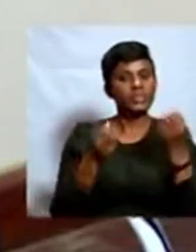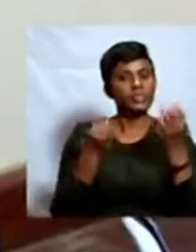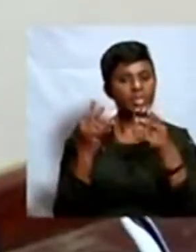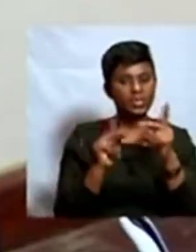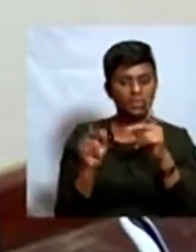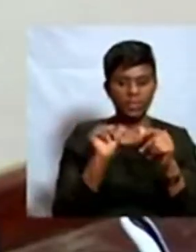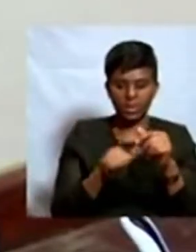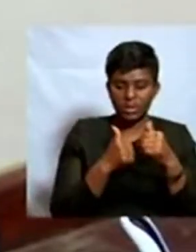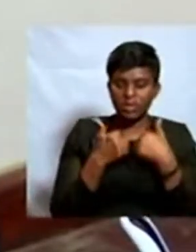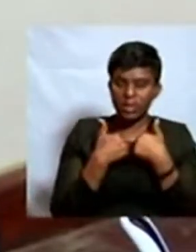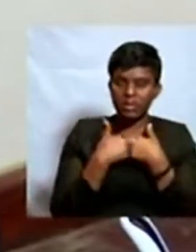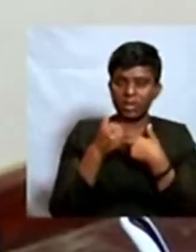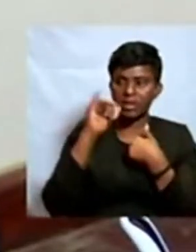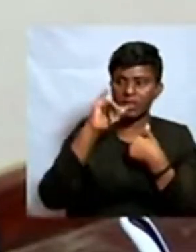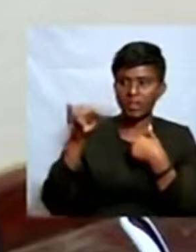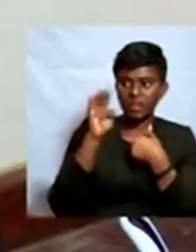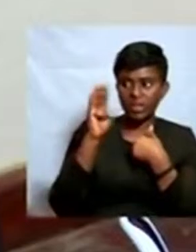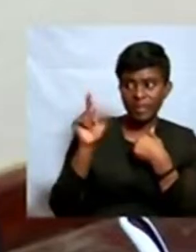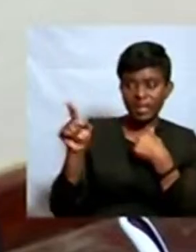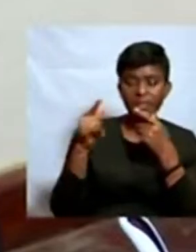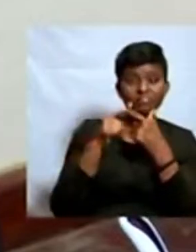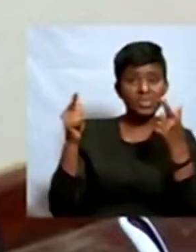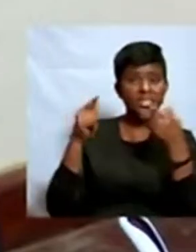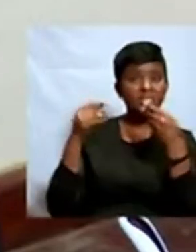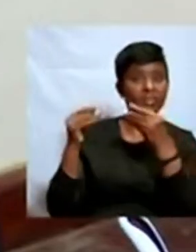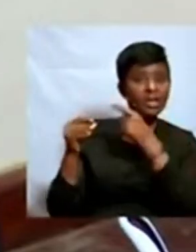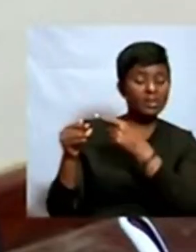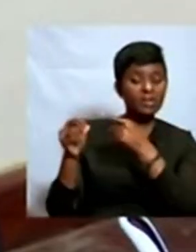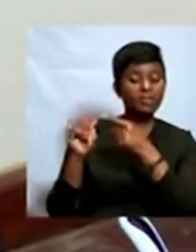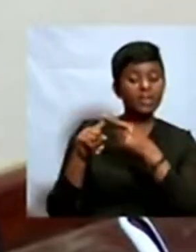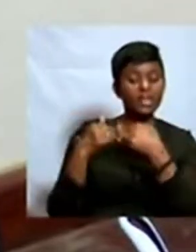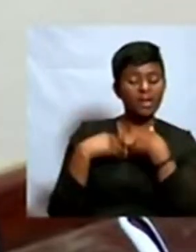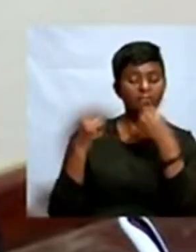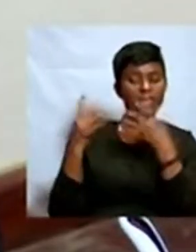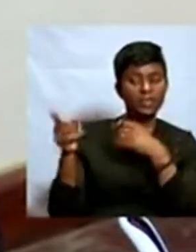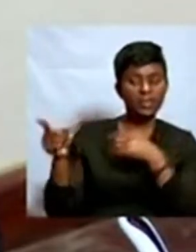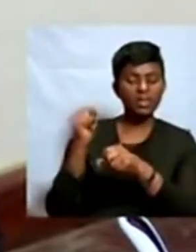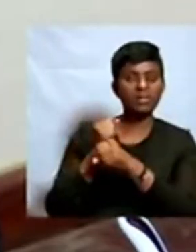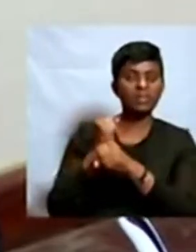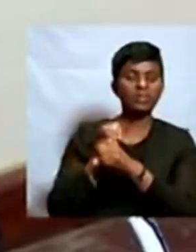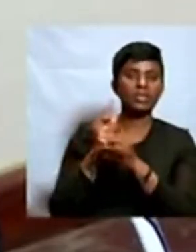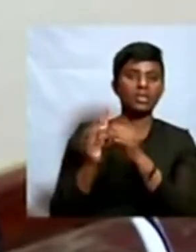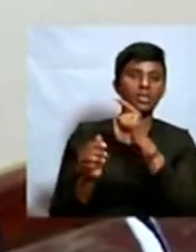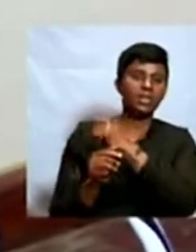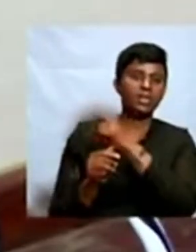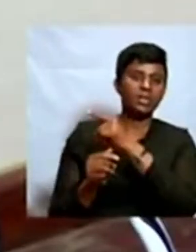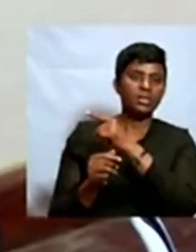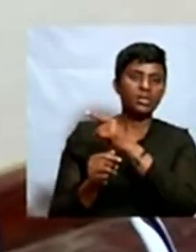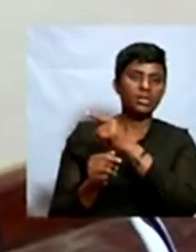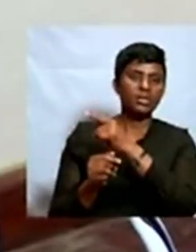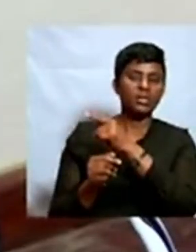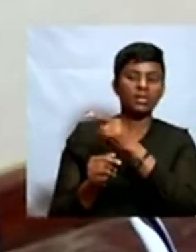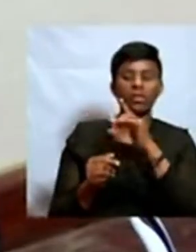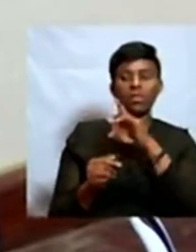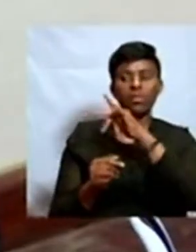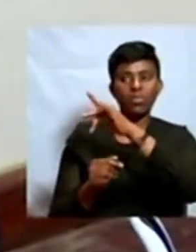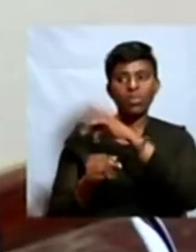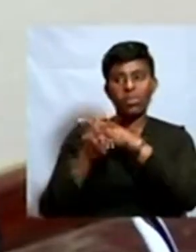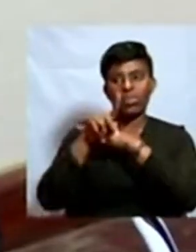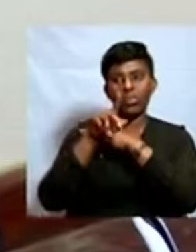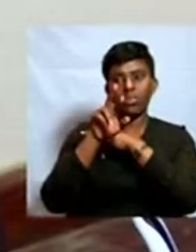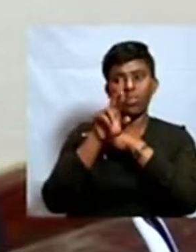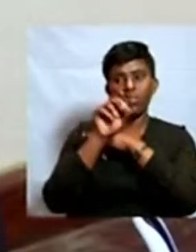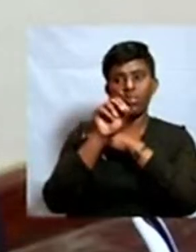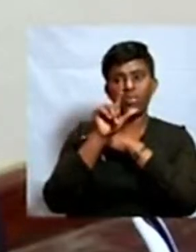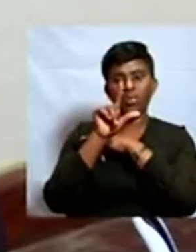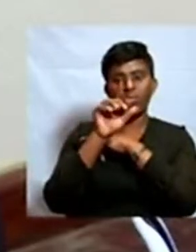now, Johannesburg is a big market, but there are a lot of operators. We are there, ProFlight is there,